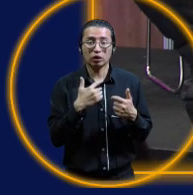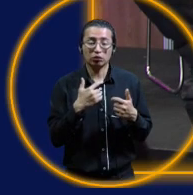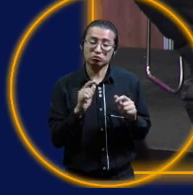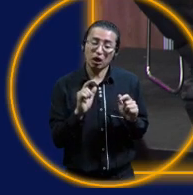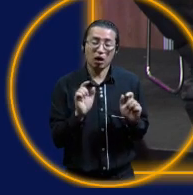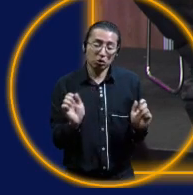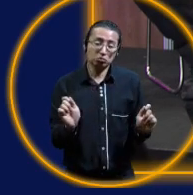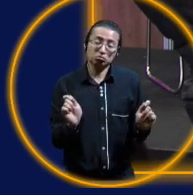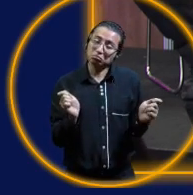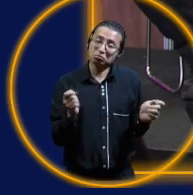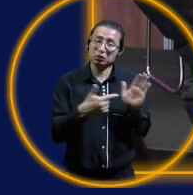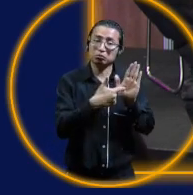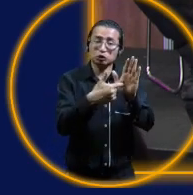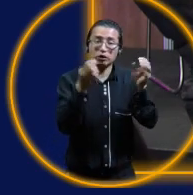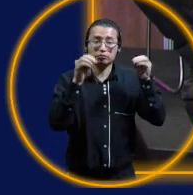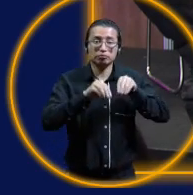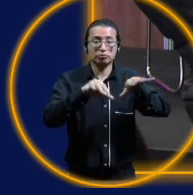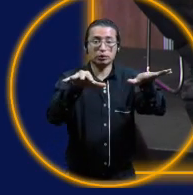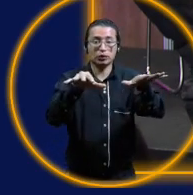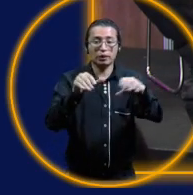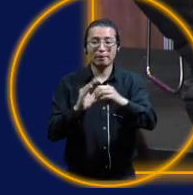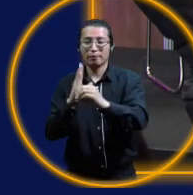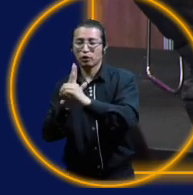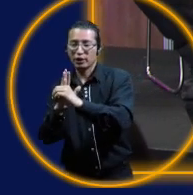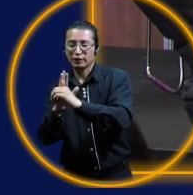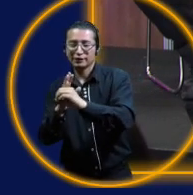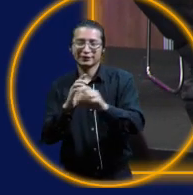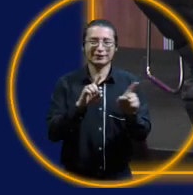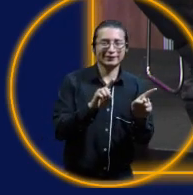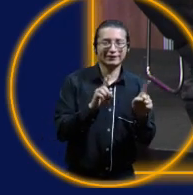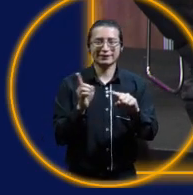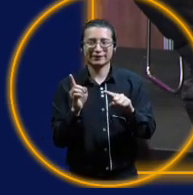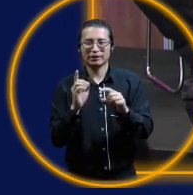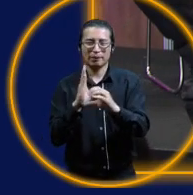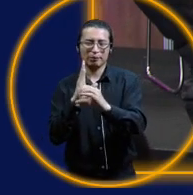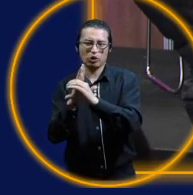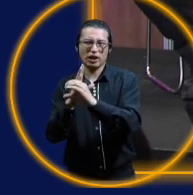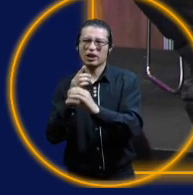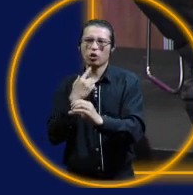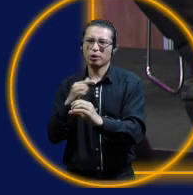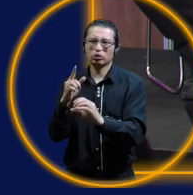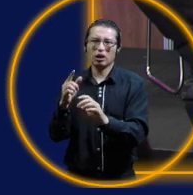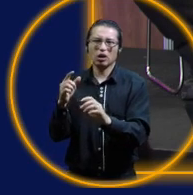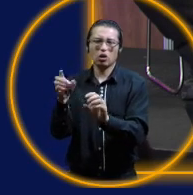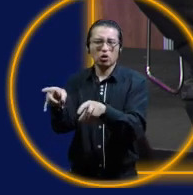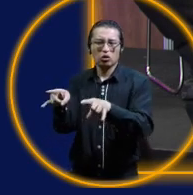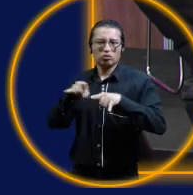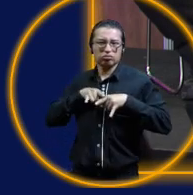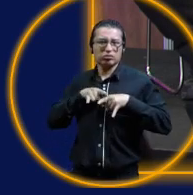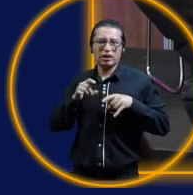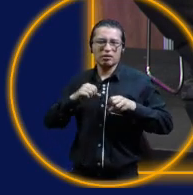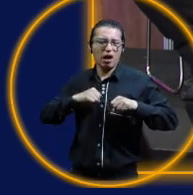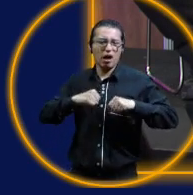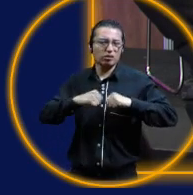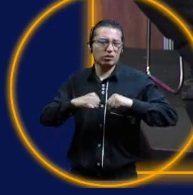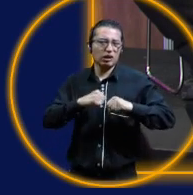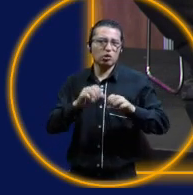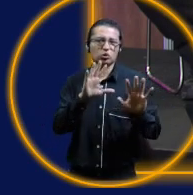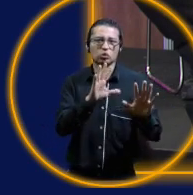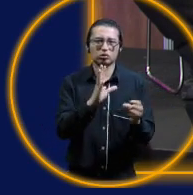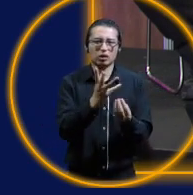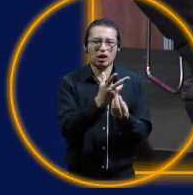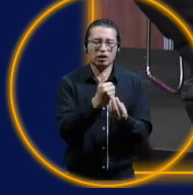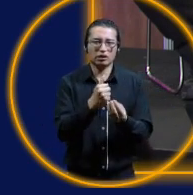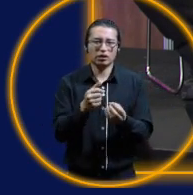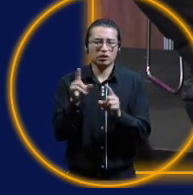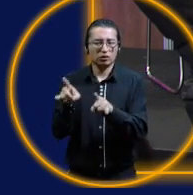it takes too much of your time. Block it if it doesn't motivate you to action in your art. Keep it if